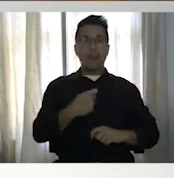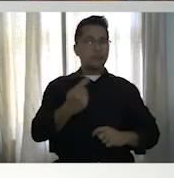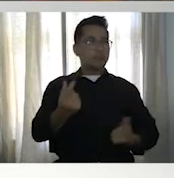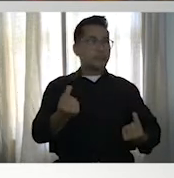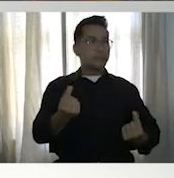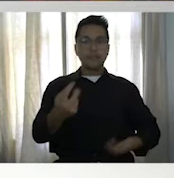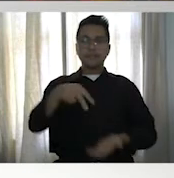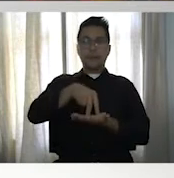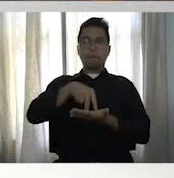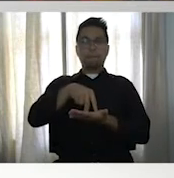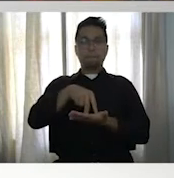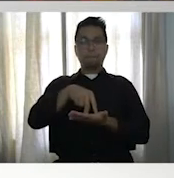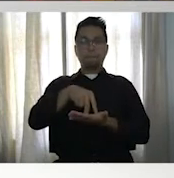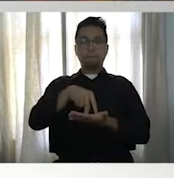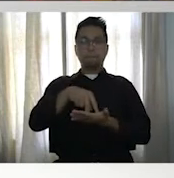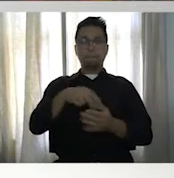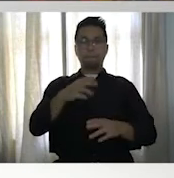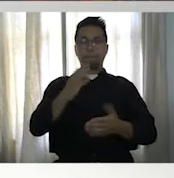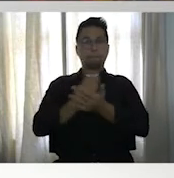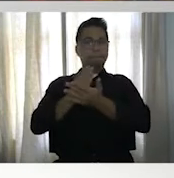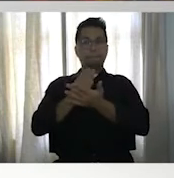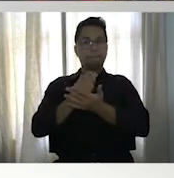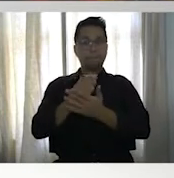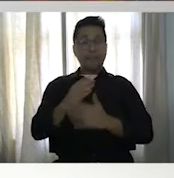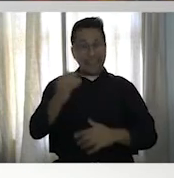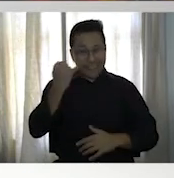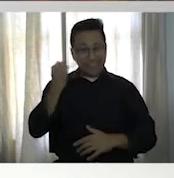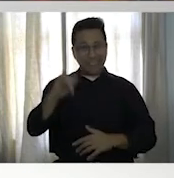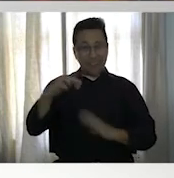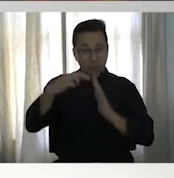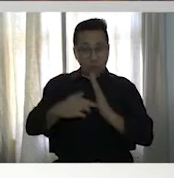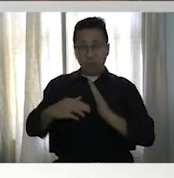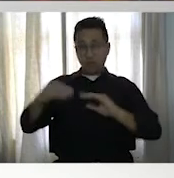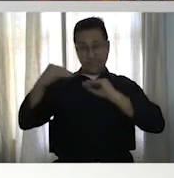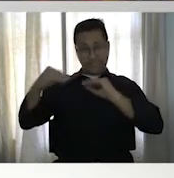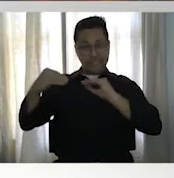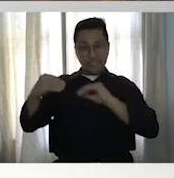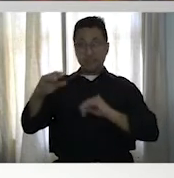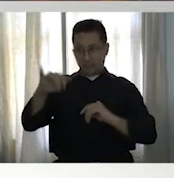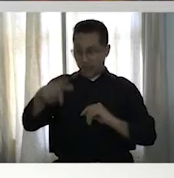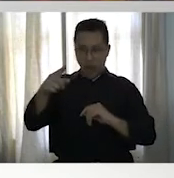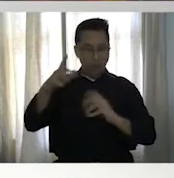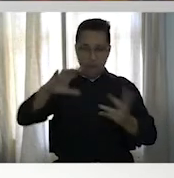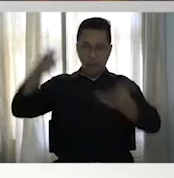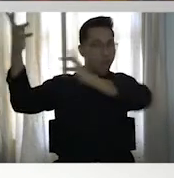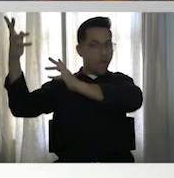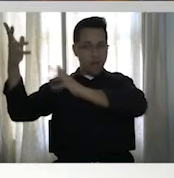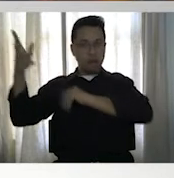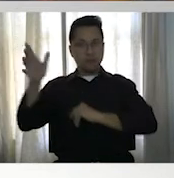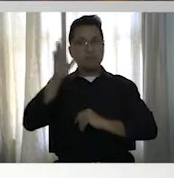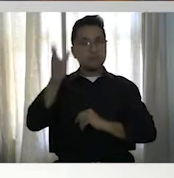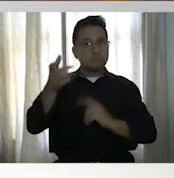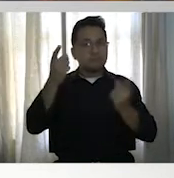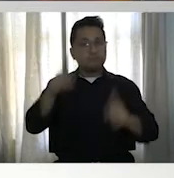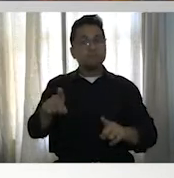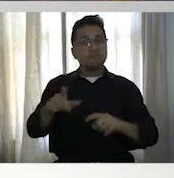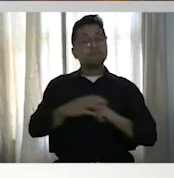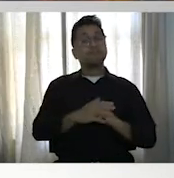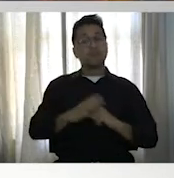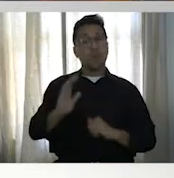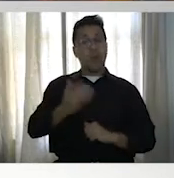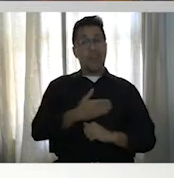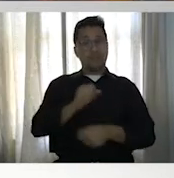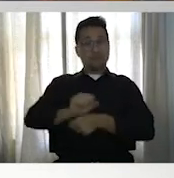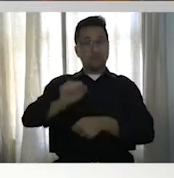He stopped. And if you teach a rule like that, that's what's going to happen. Our job as a social